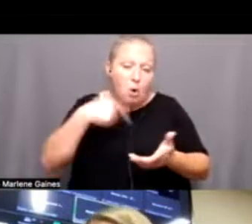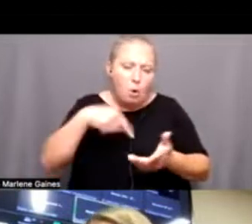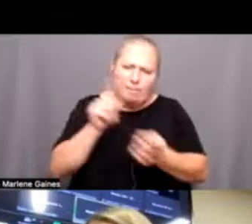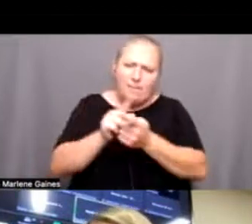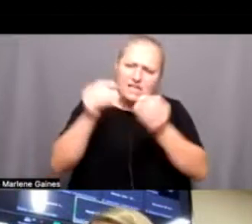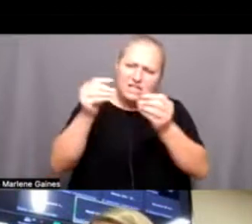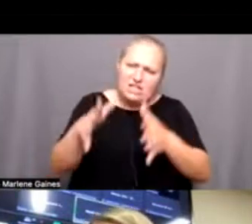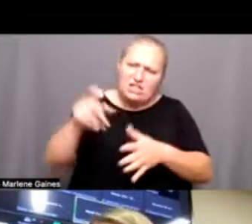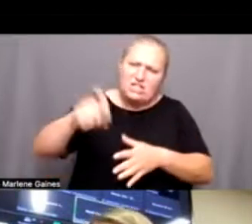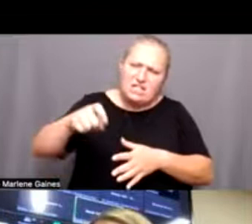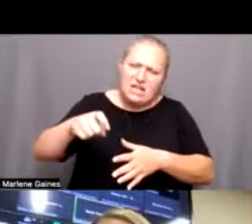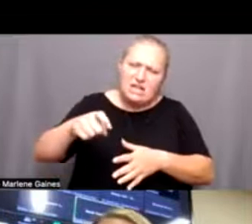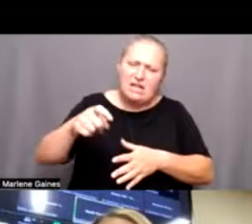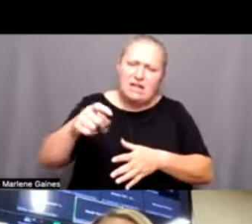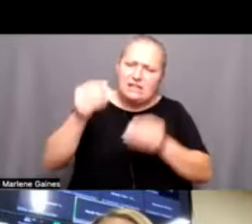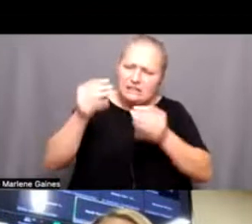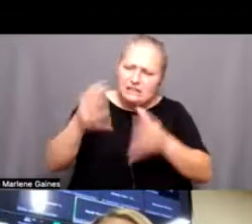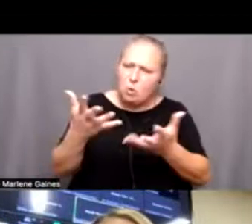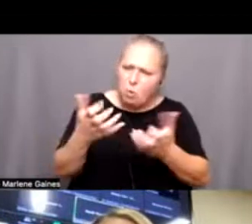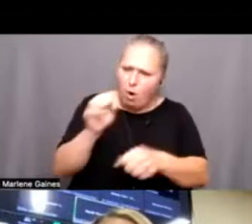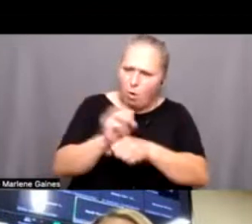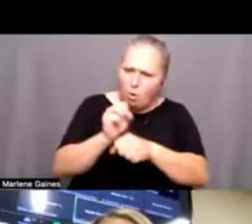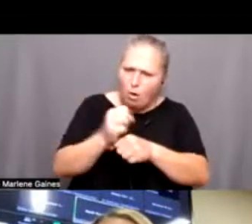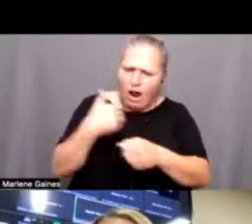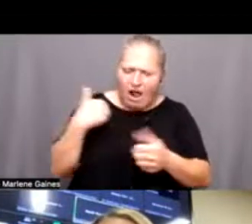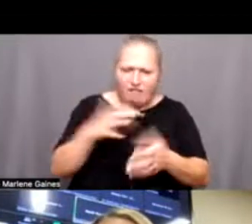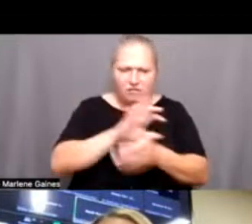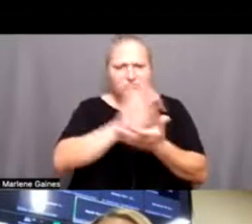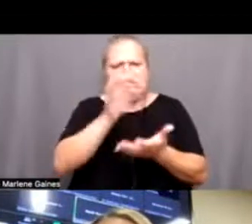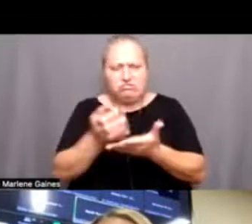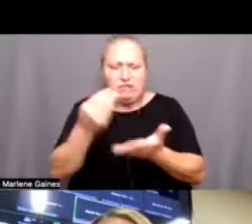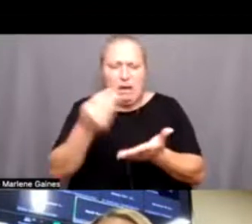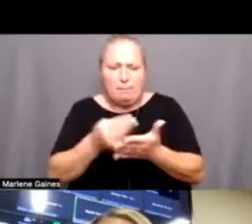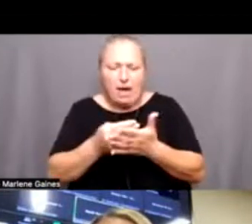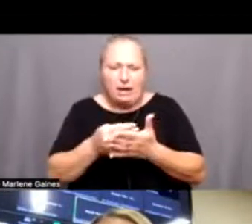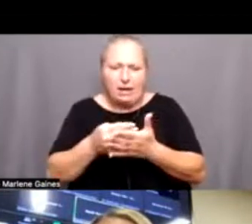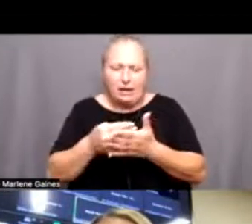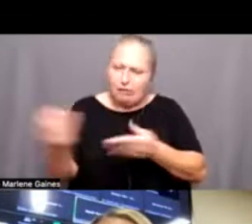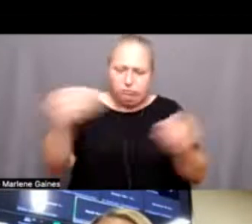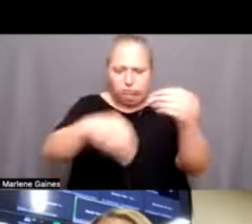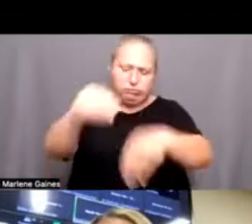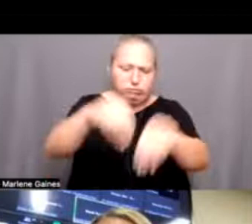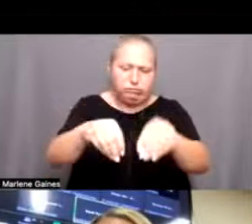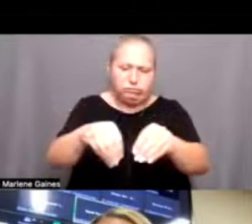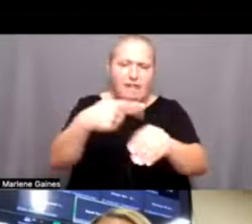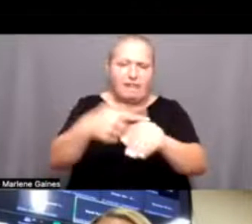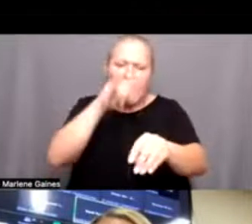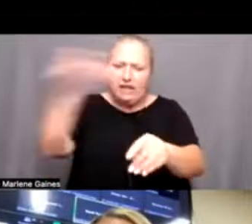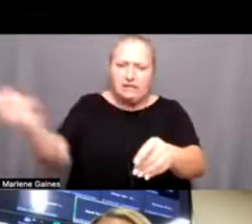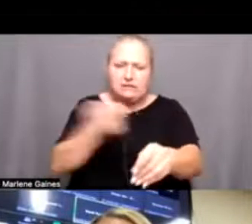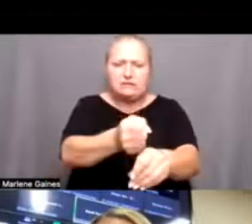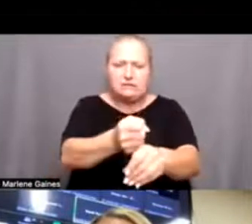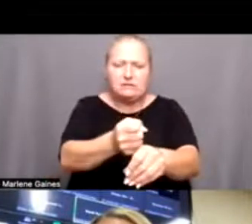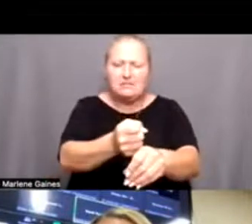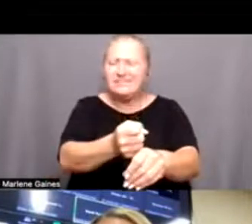match up teachers that want to work with a lot of money, and let's match this all up and then just insert kids. Instead